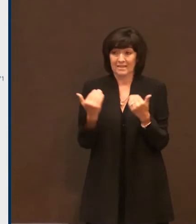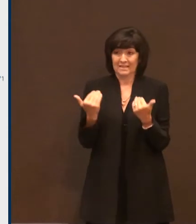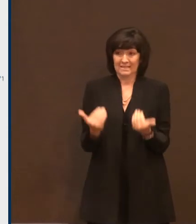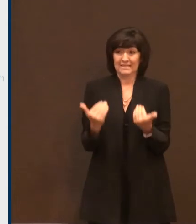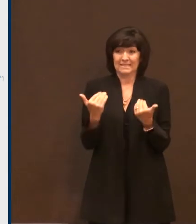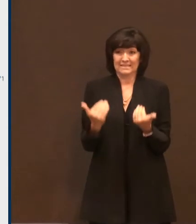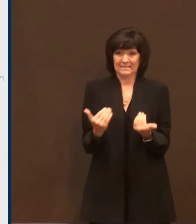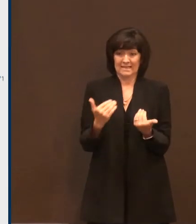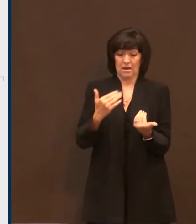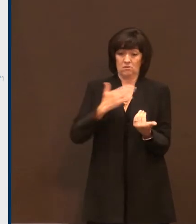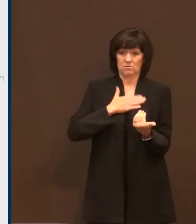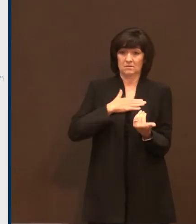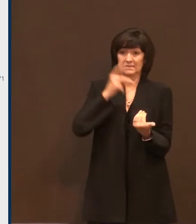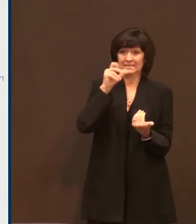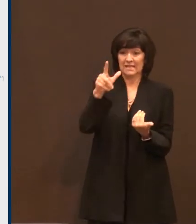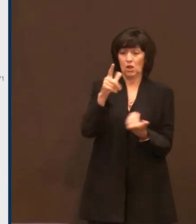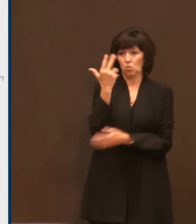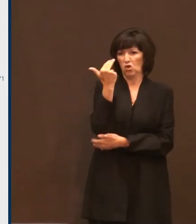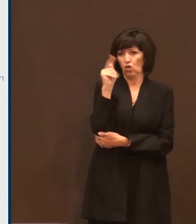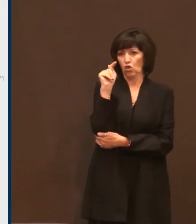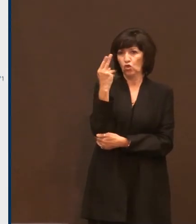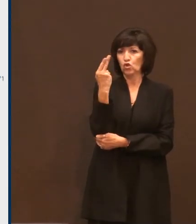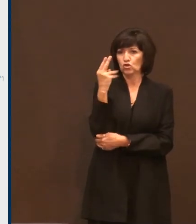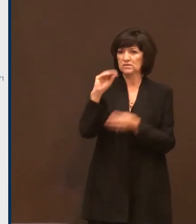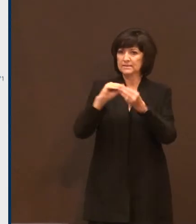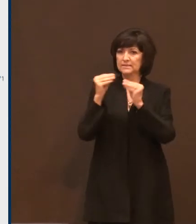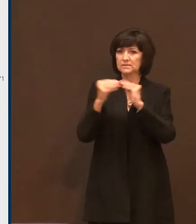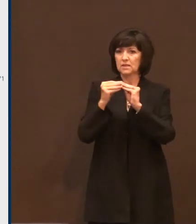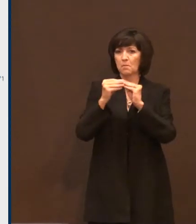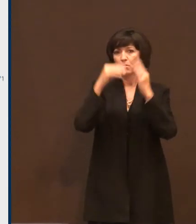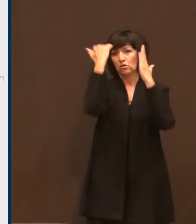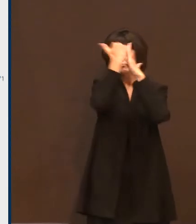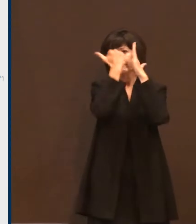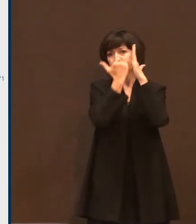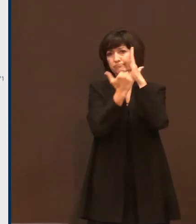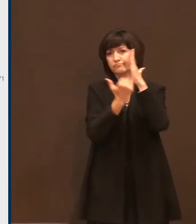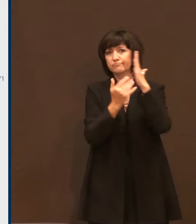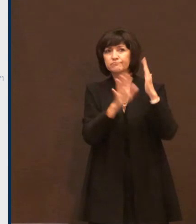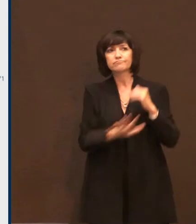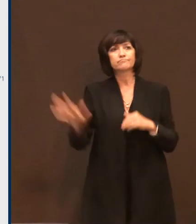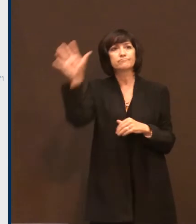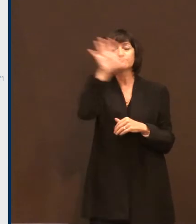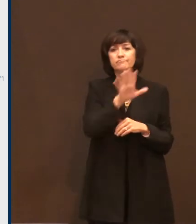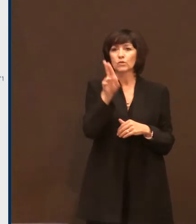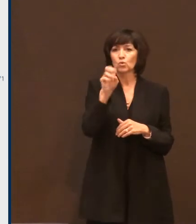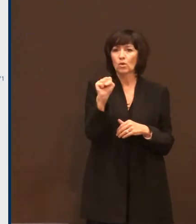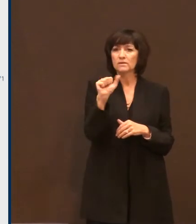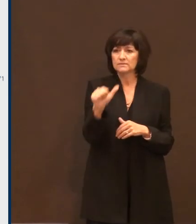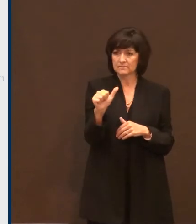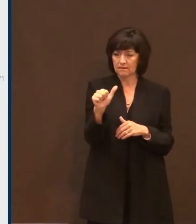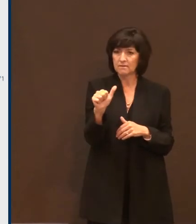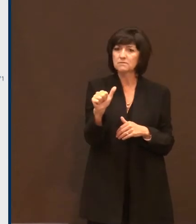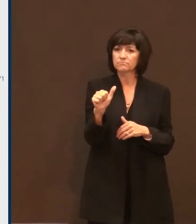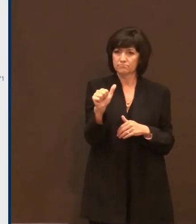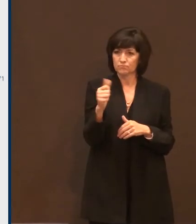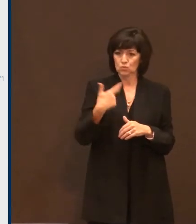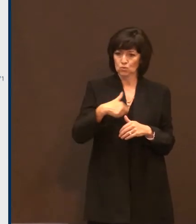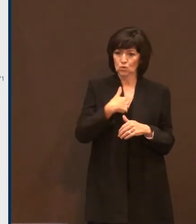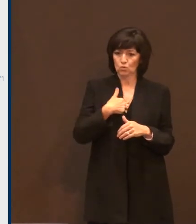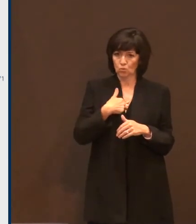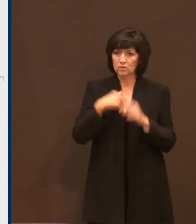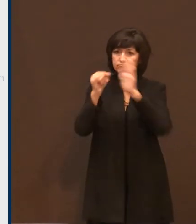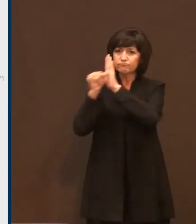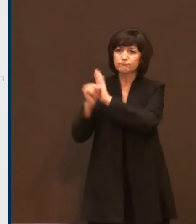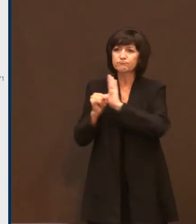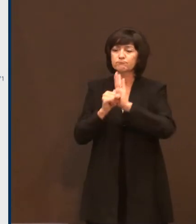in the country for testing per capita. So, while we want to make sure we identify those and isolate them if they're